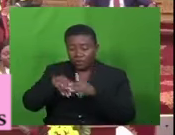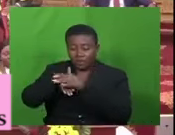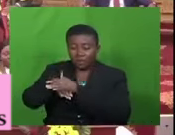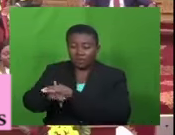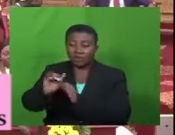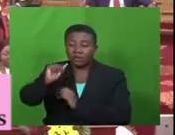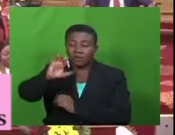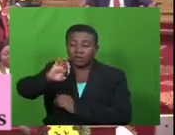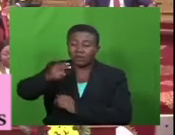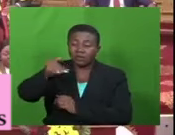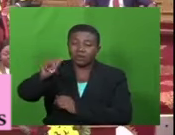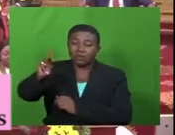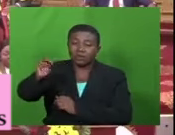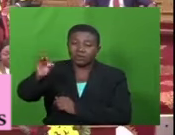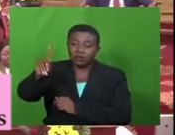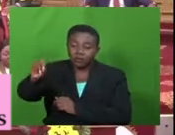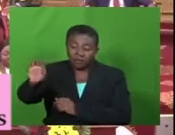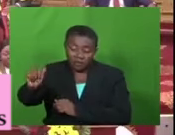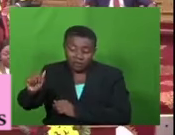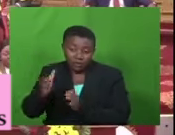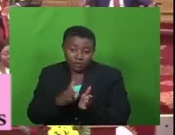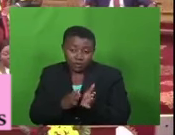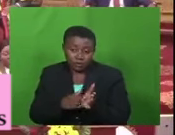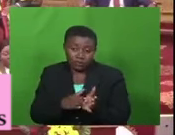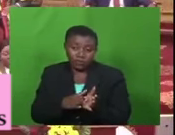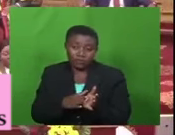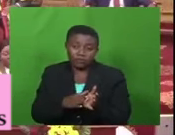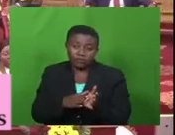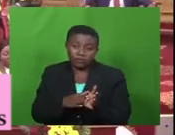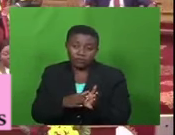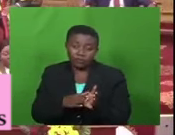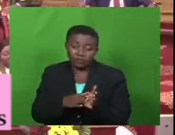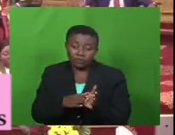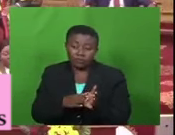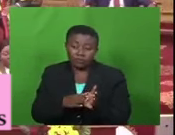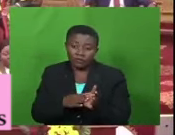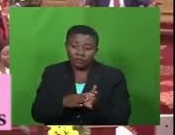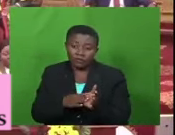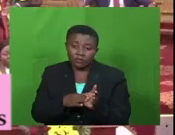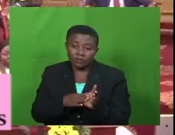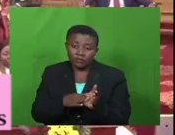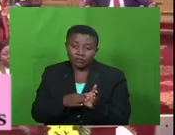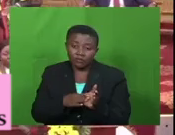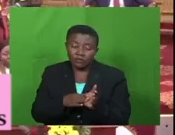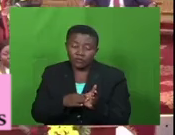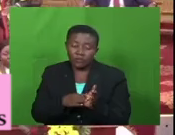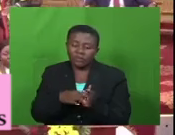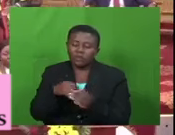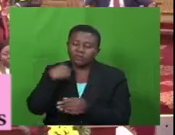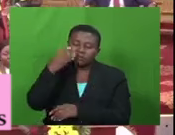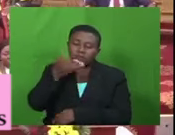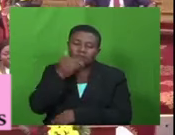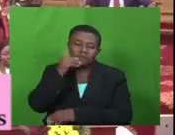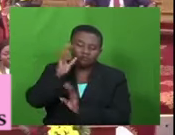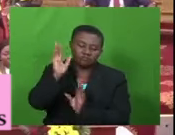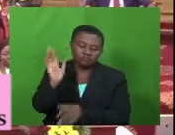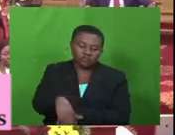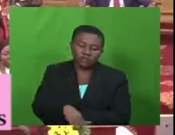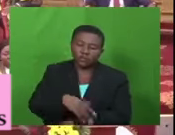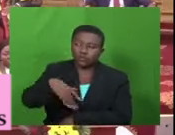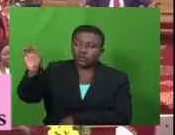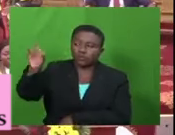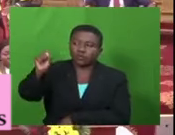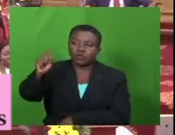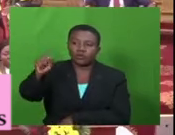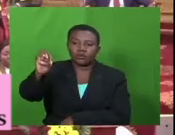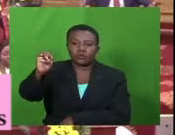the current school placement exercise and has turned it down to go to a STEM school. I think we are